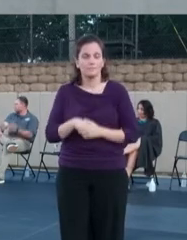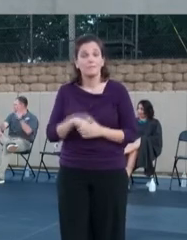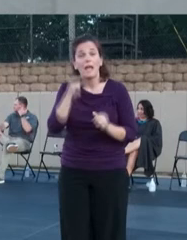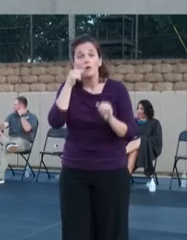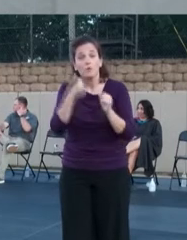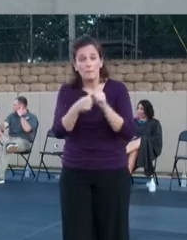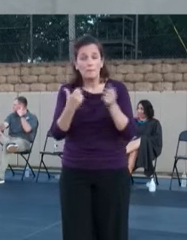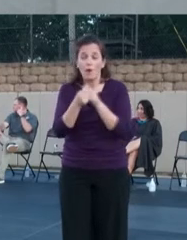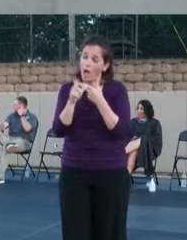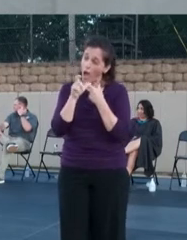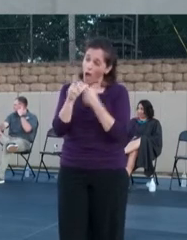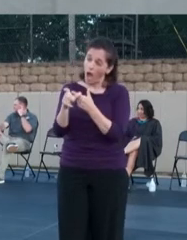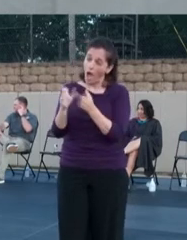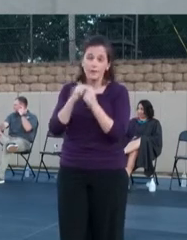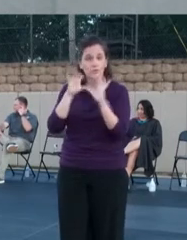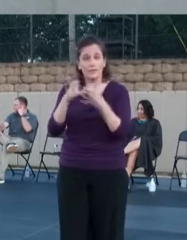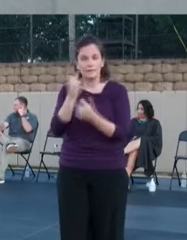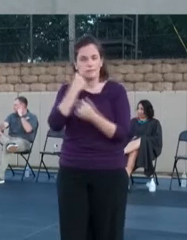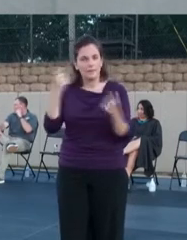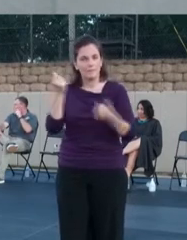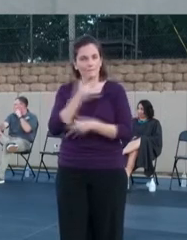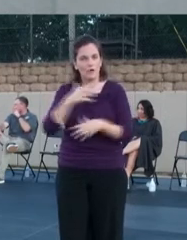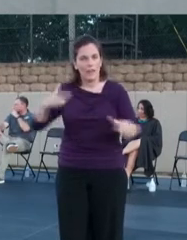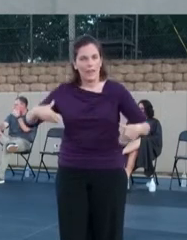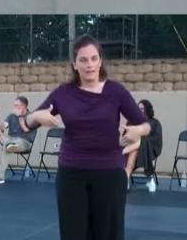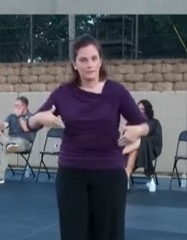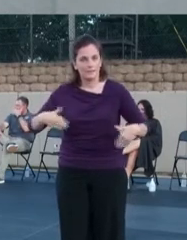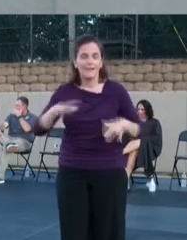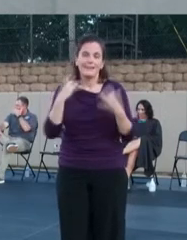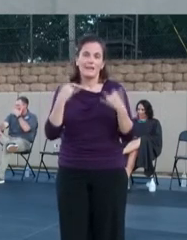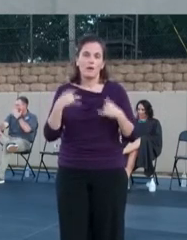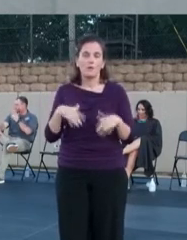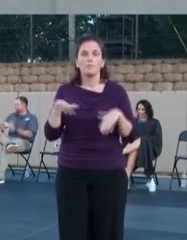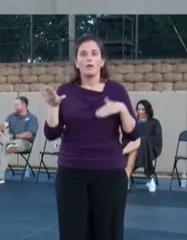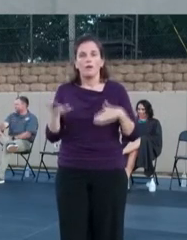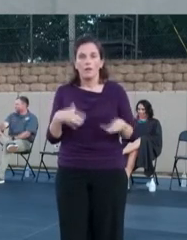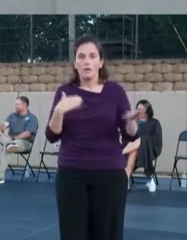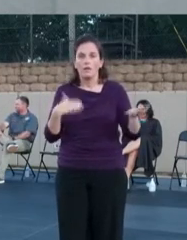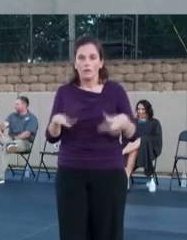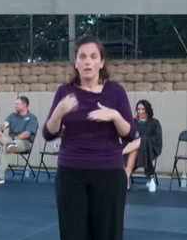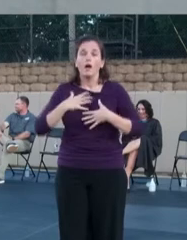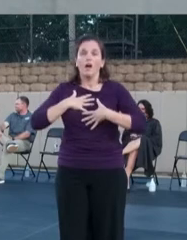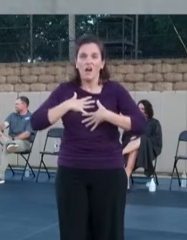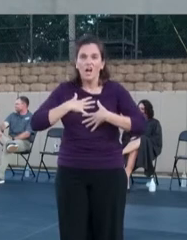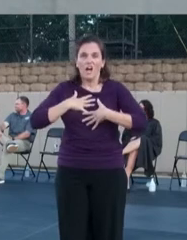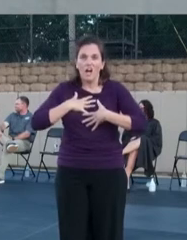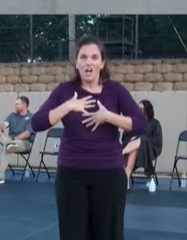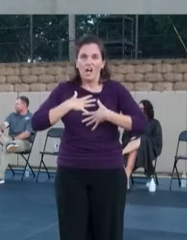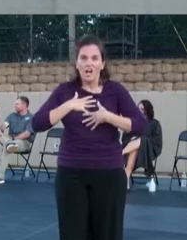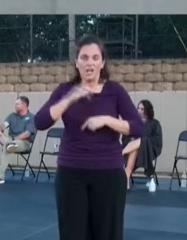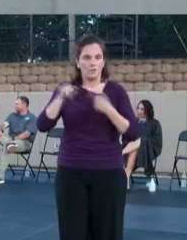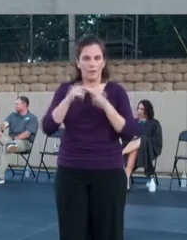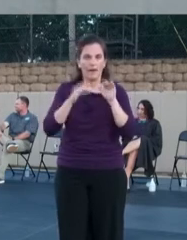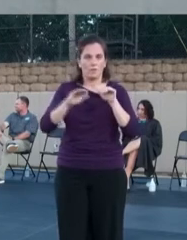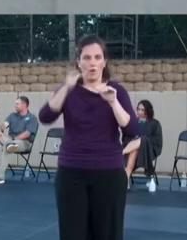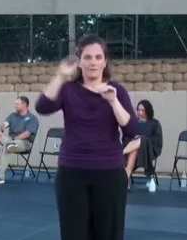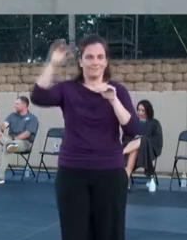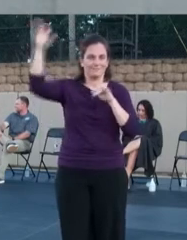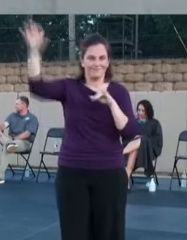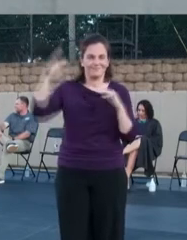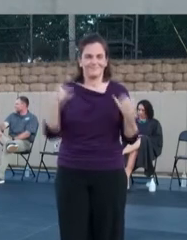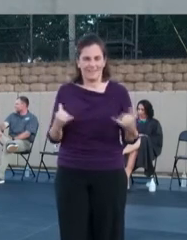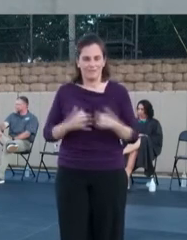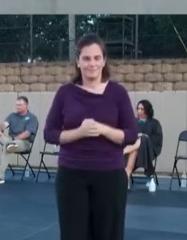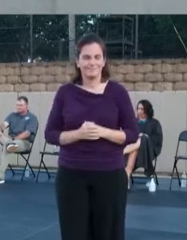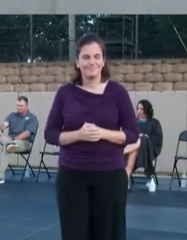terrified of being late, but now I just walk slowly and I'm out of breath from just walking up the stairs. Anyways, as we observe the